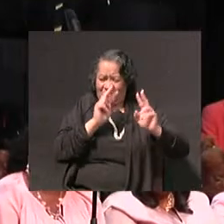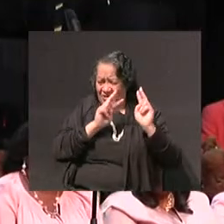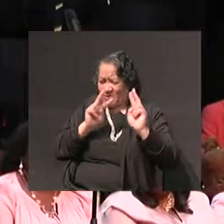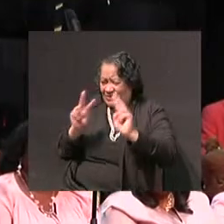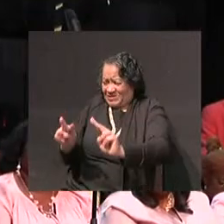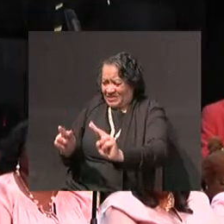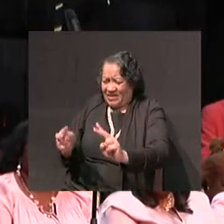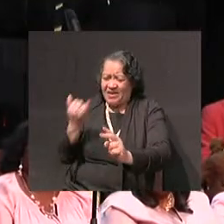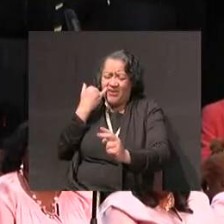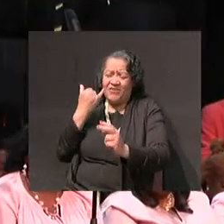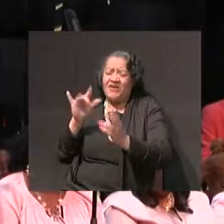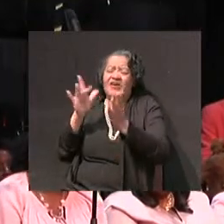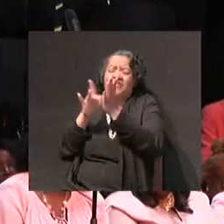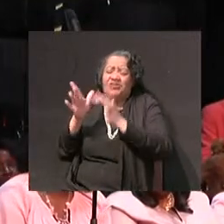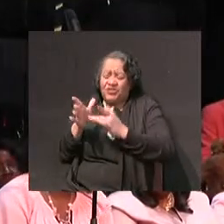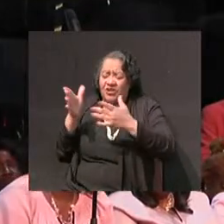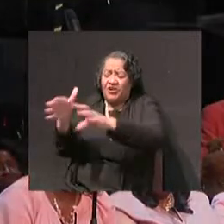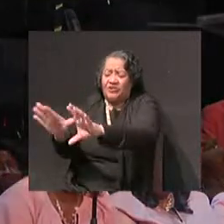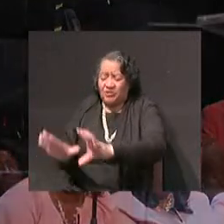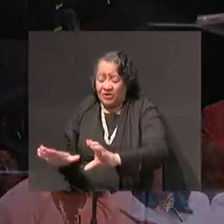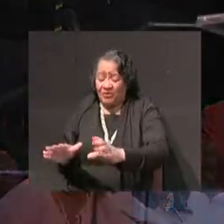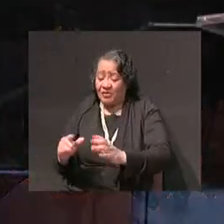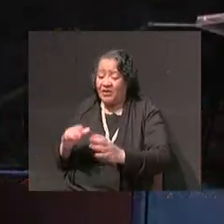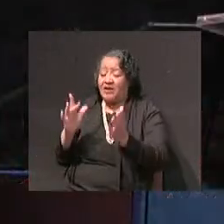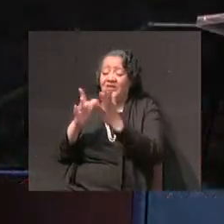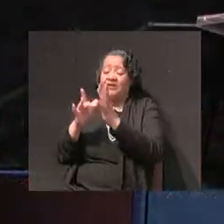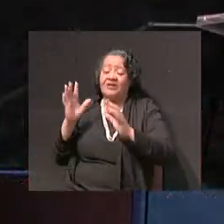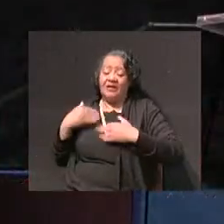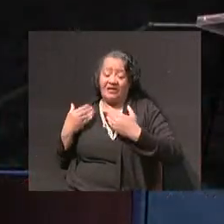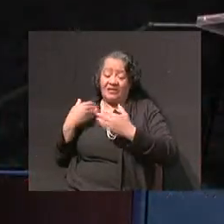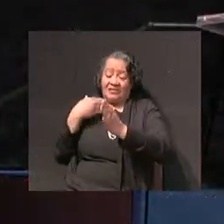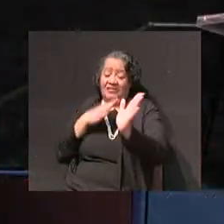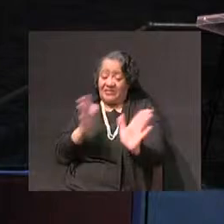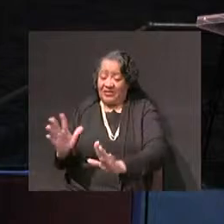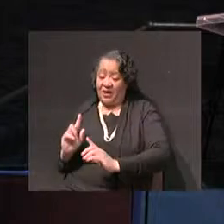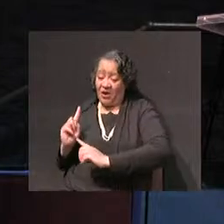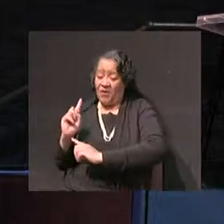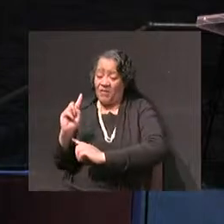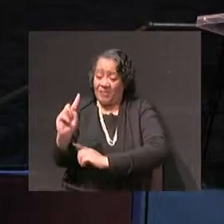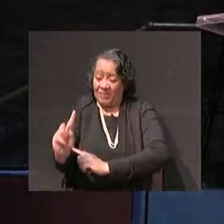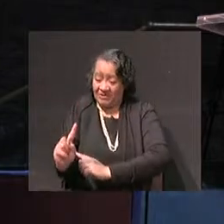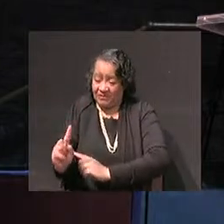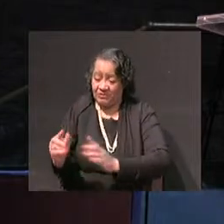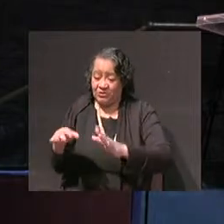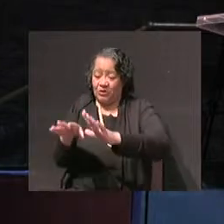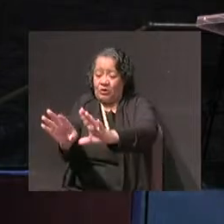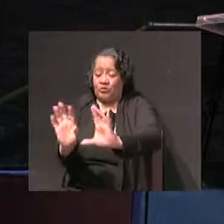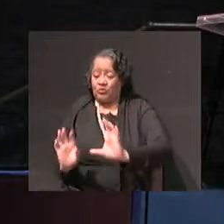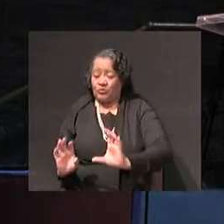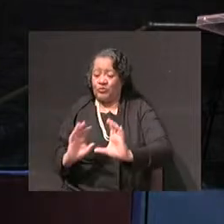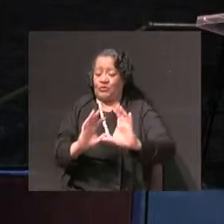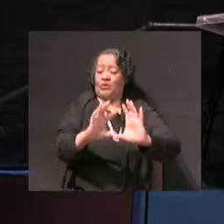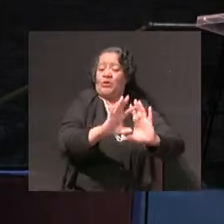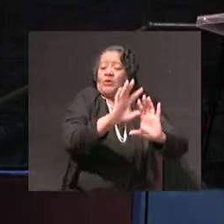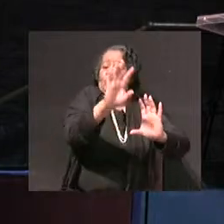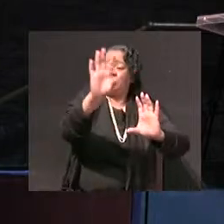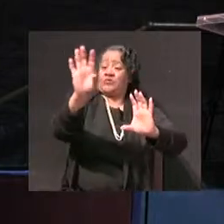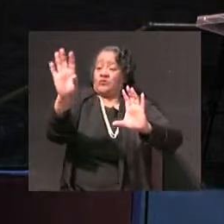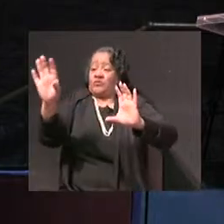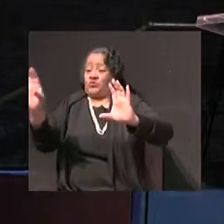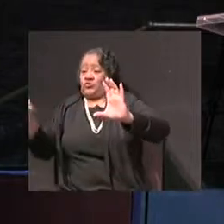myself. And when he gets to the tomb, the stone has been rolled